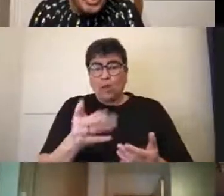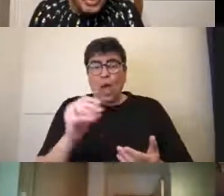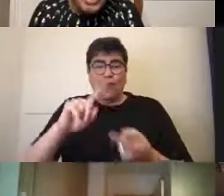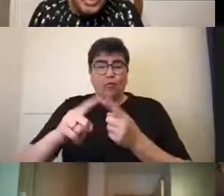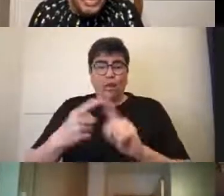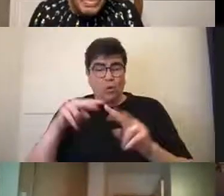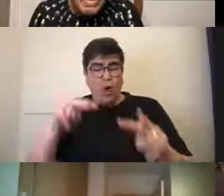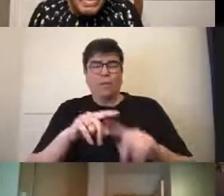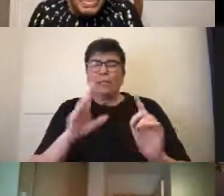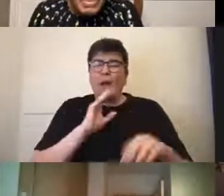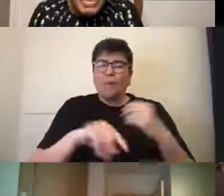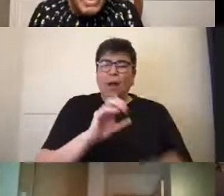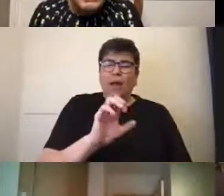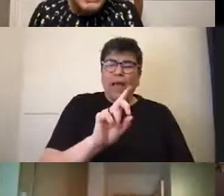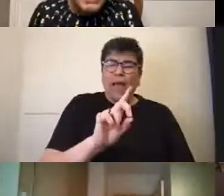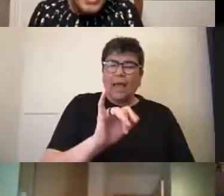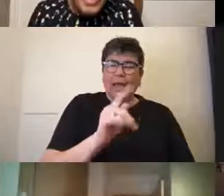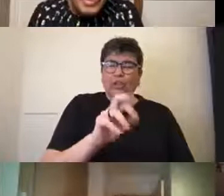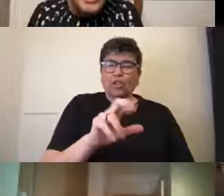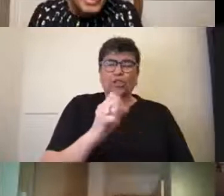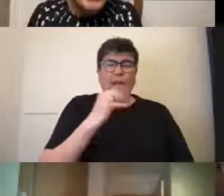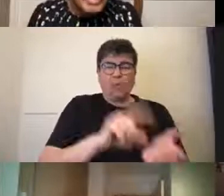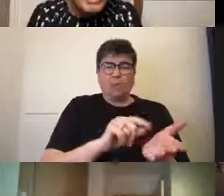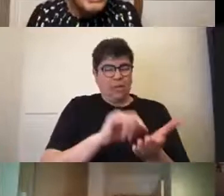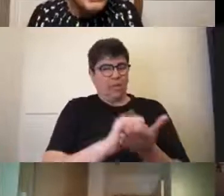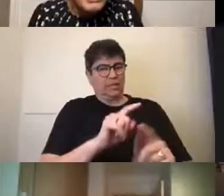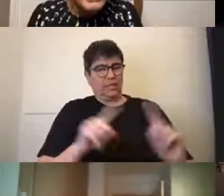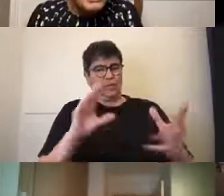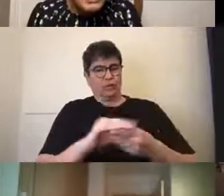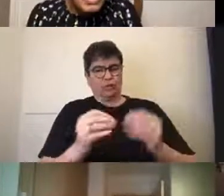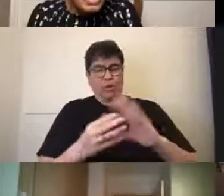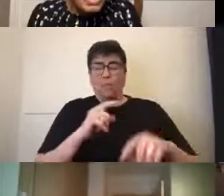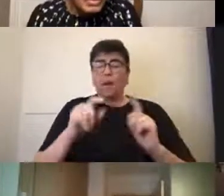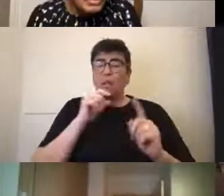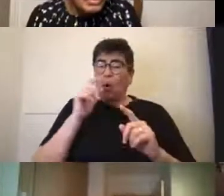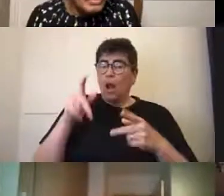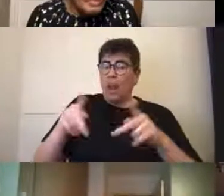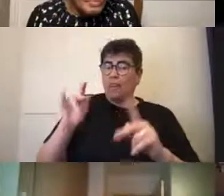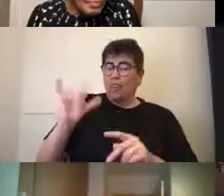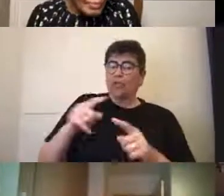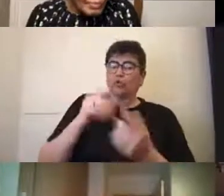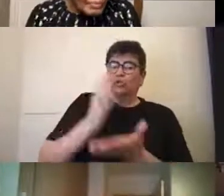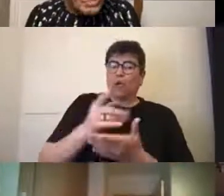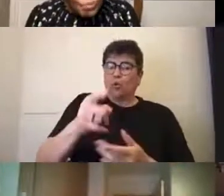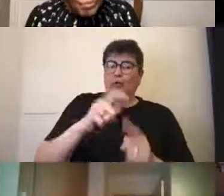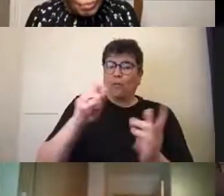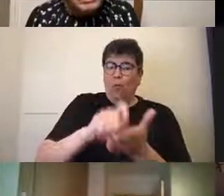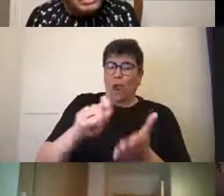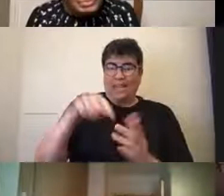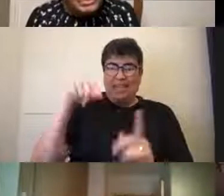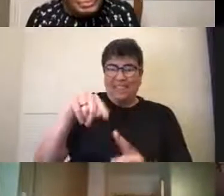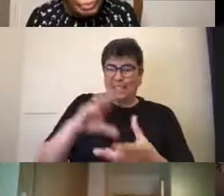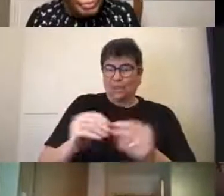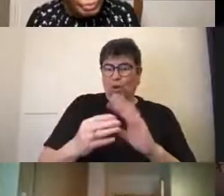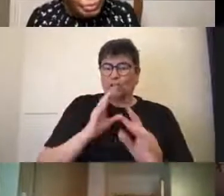talking about editors and publications, that's a different story. But I don't think you should allow that to stop you from writing this particular story